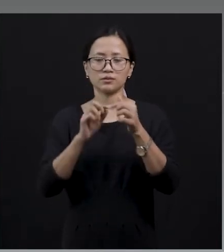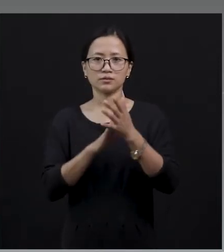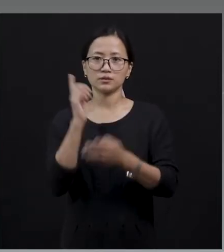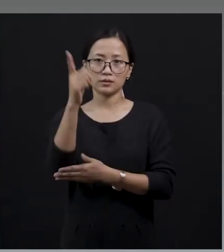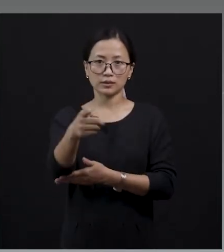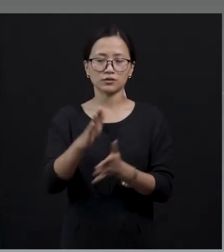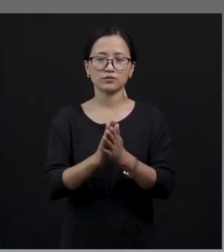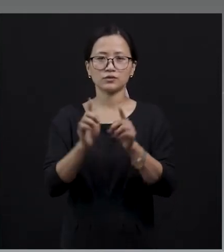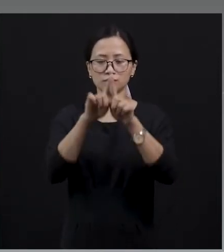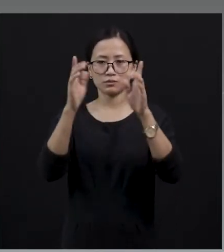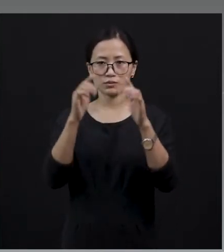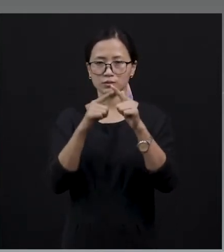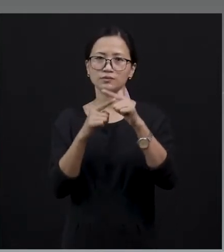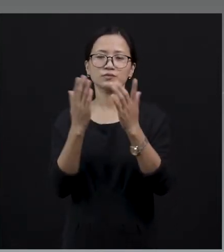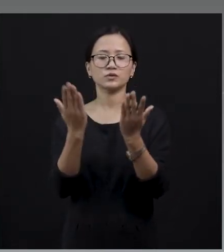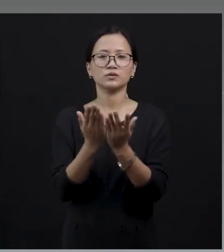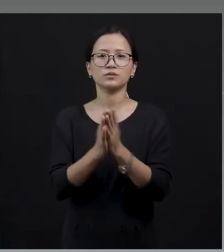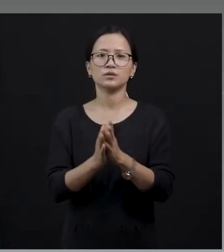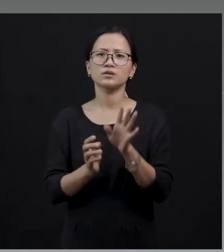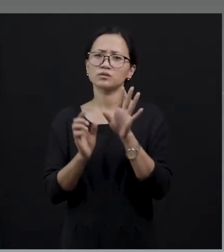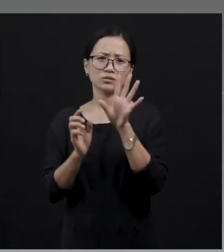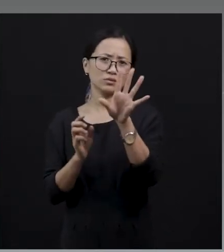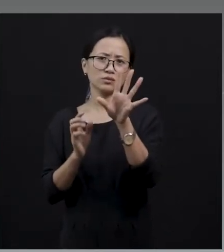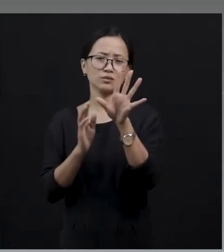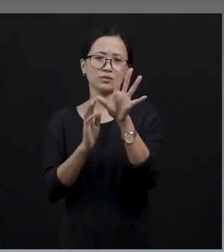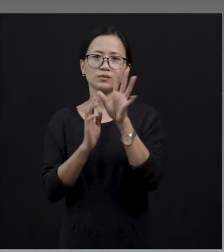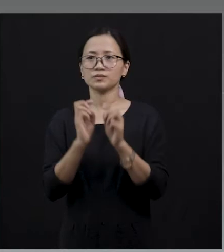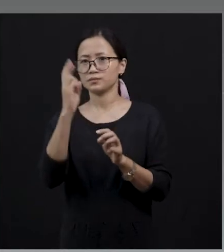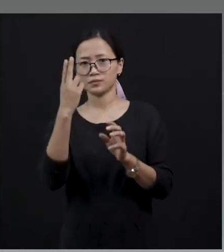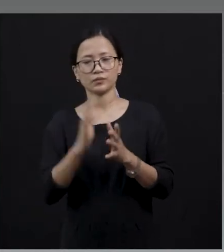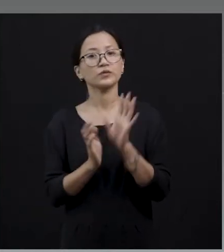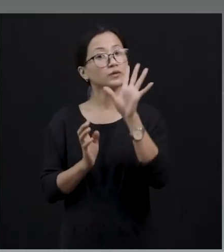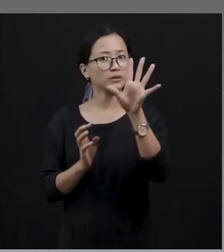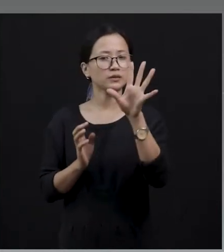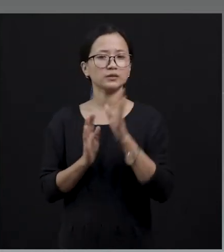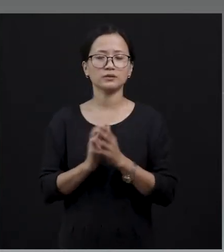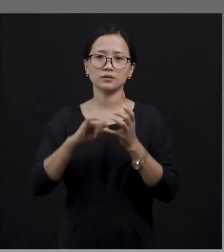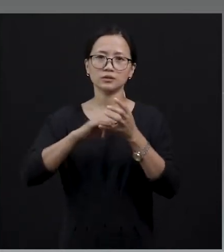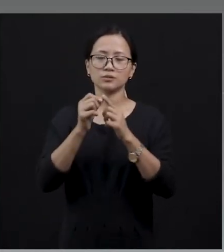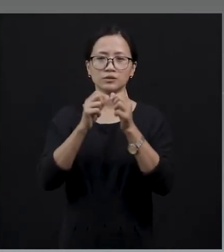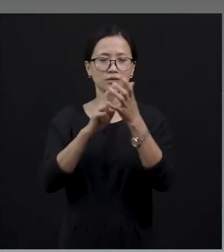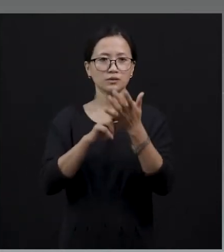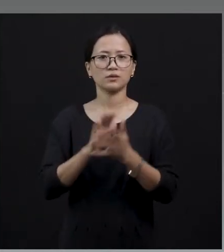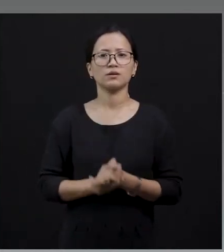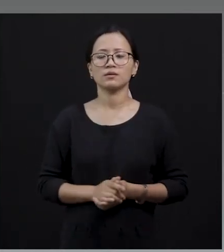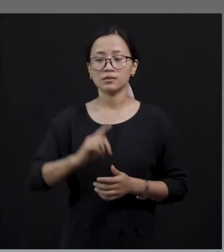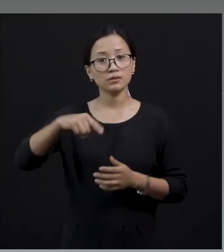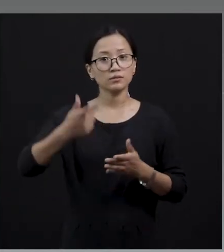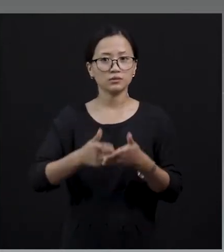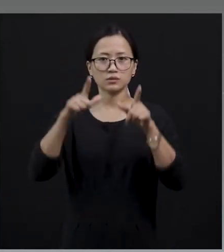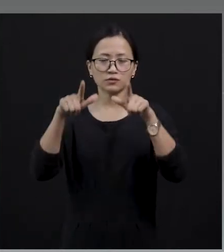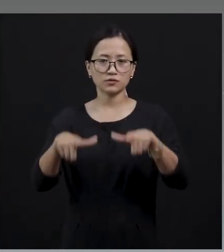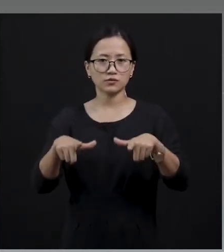hand spans. All right. Now let's look at the next method. The next method is about your foot.